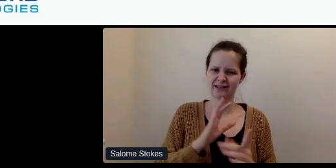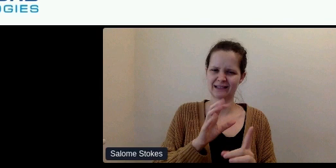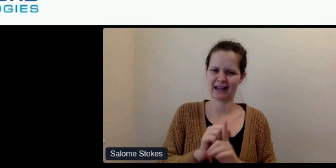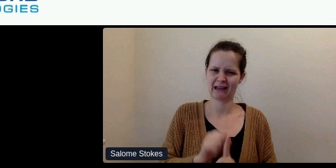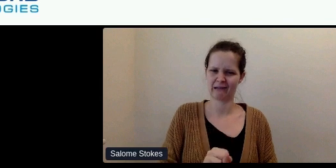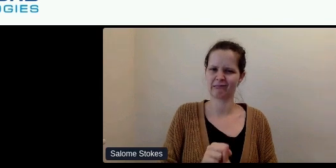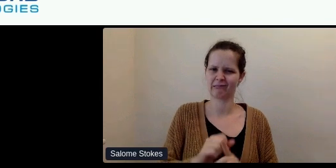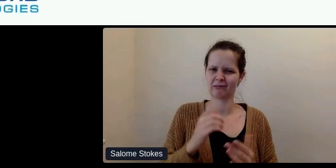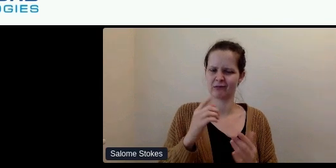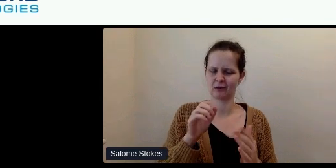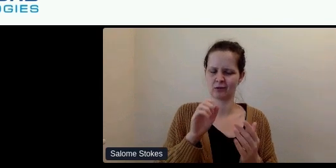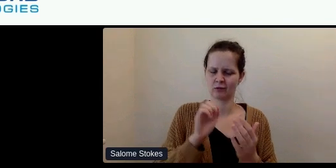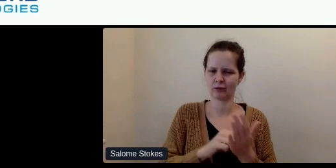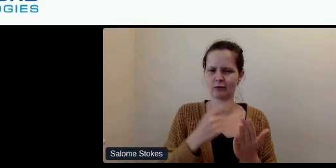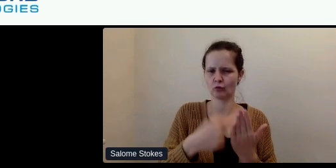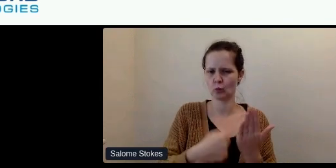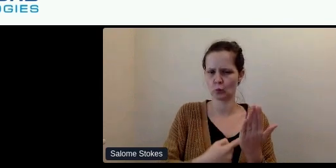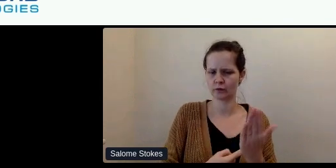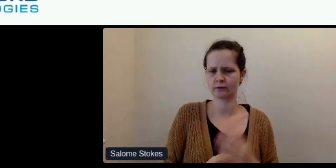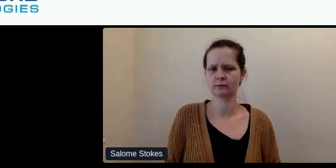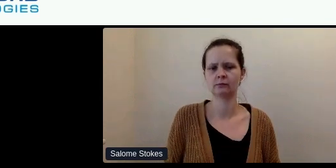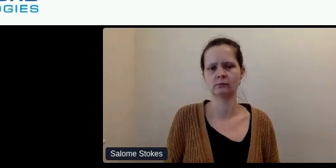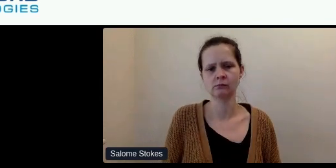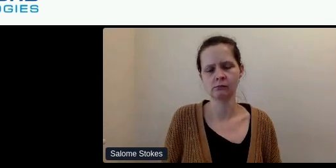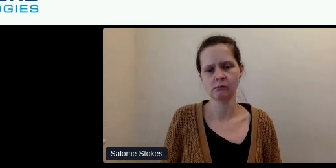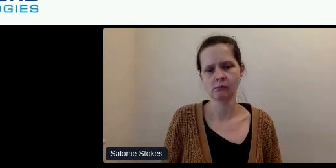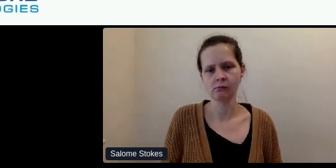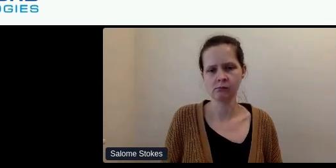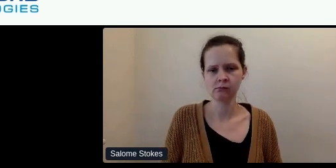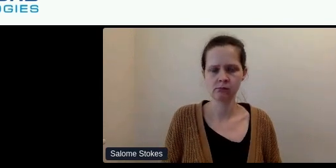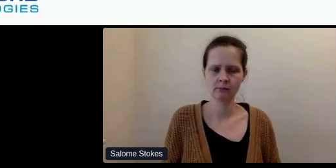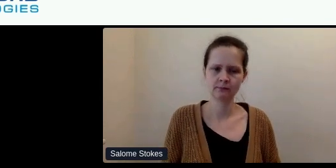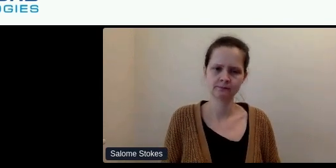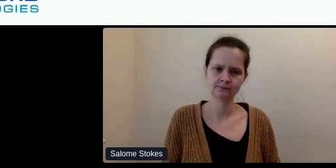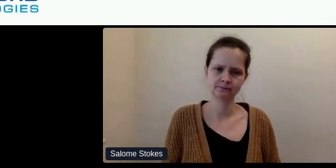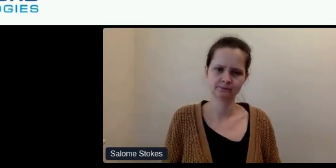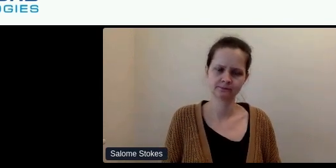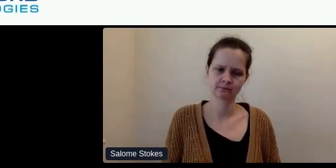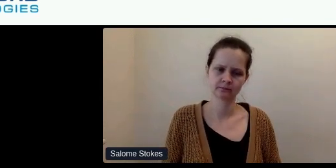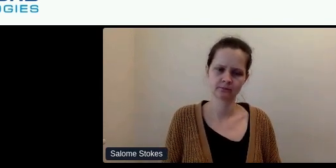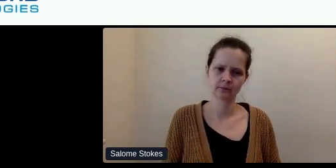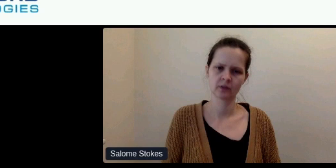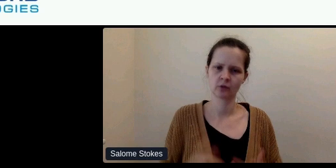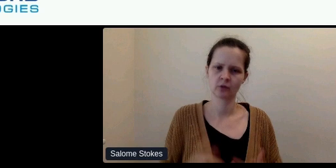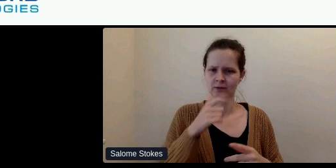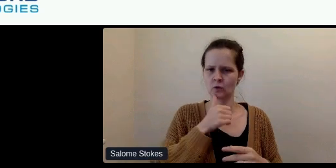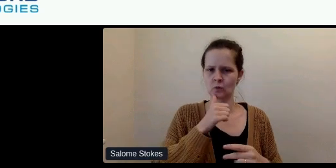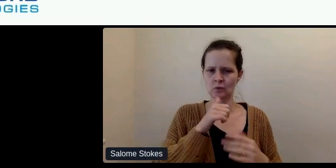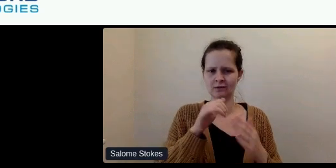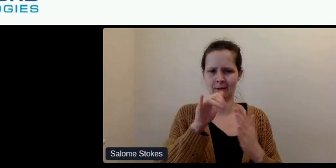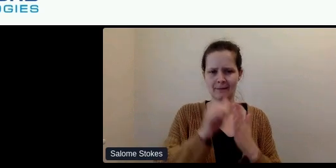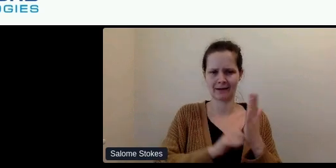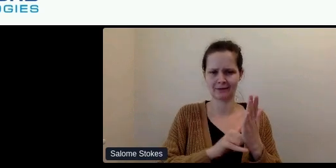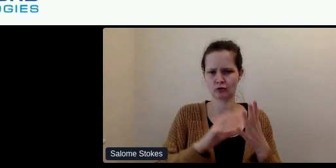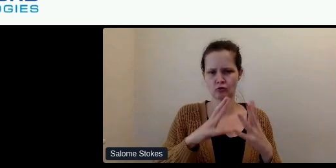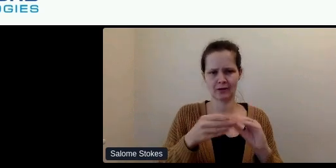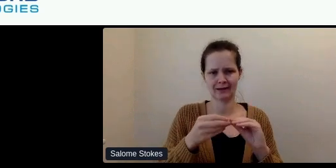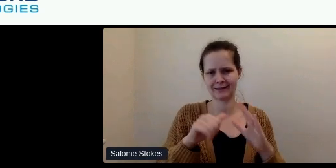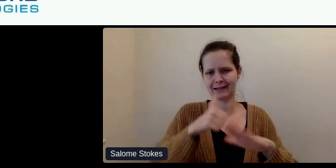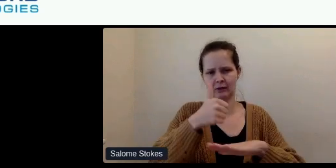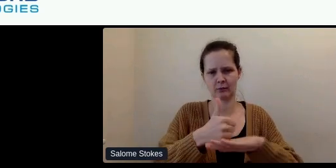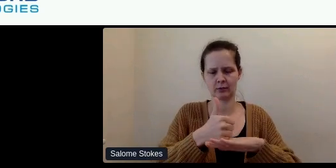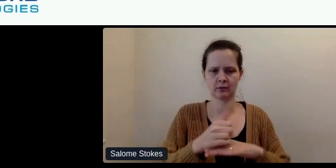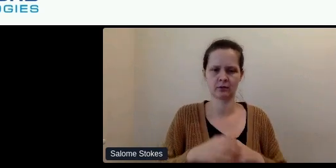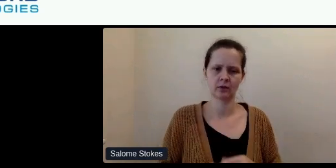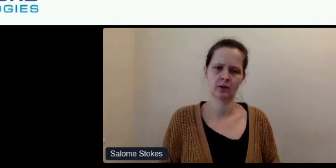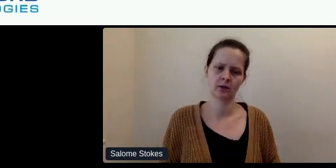the templating tool that we use to do the setup. And what's great about it is that you are tagging